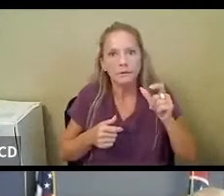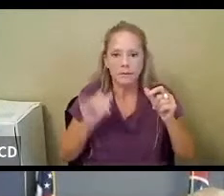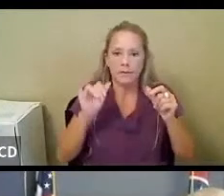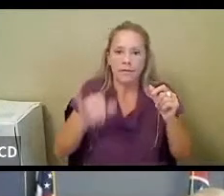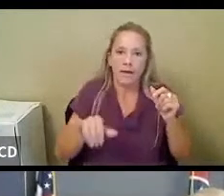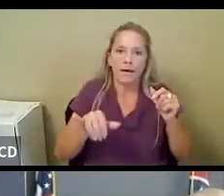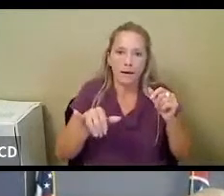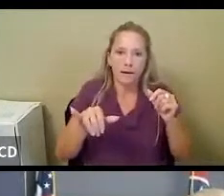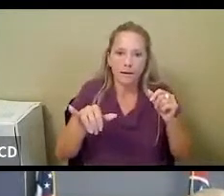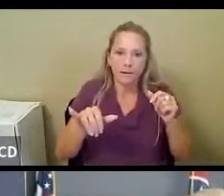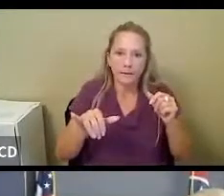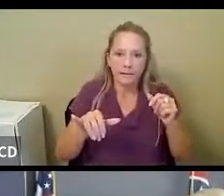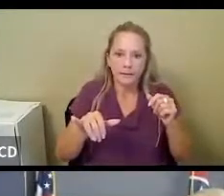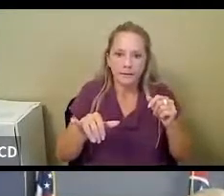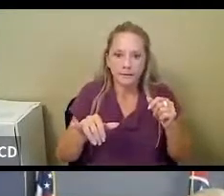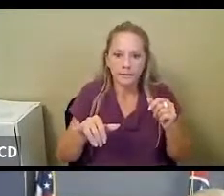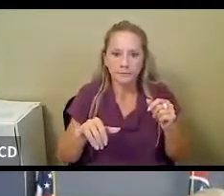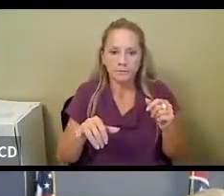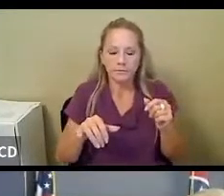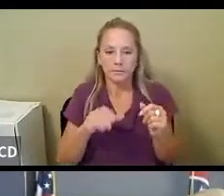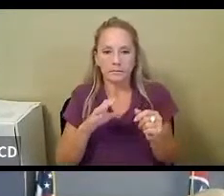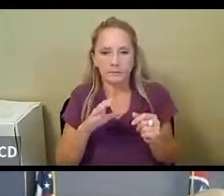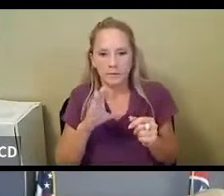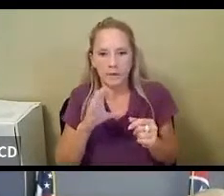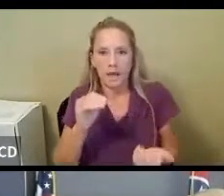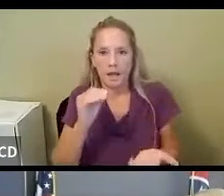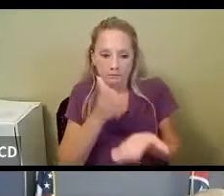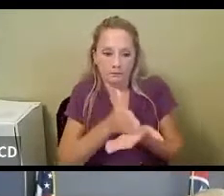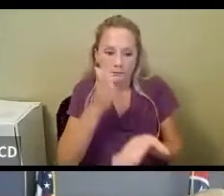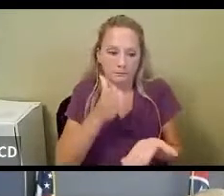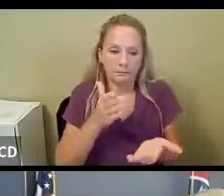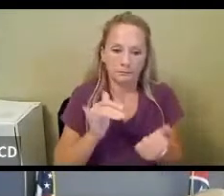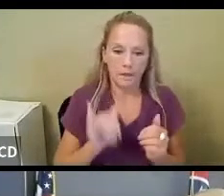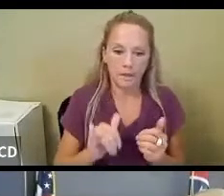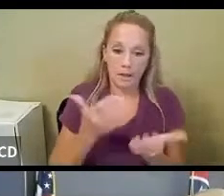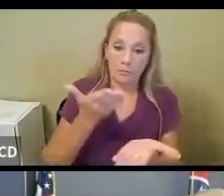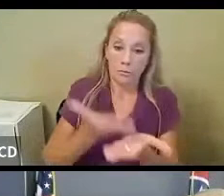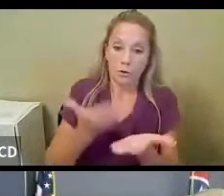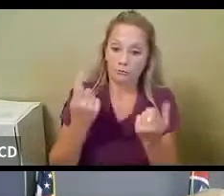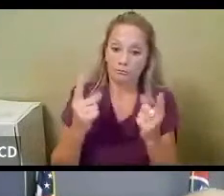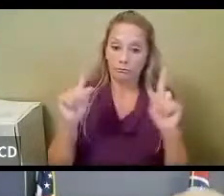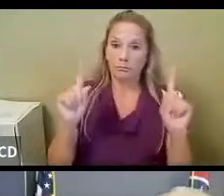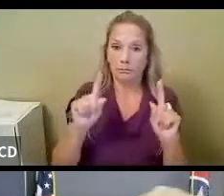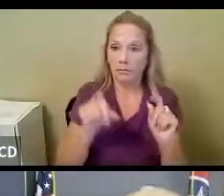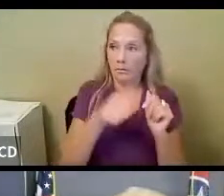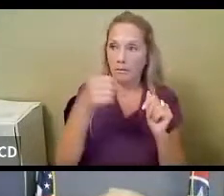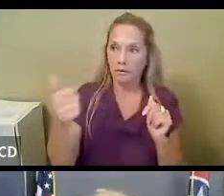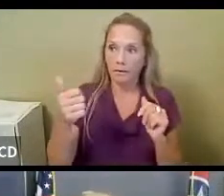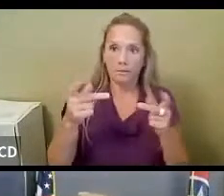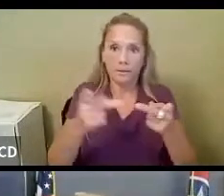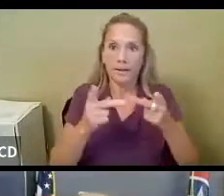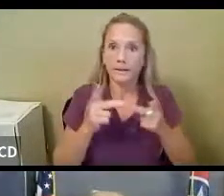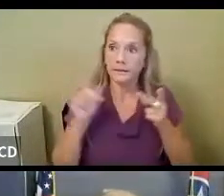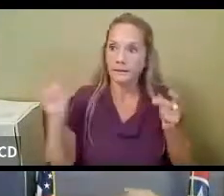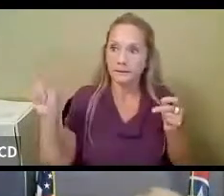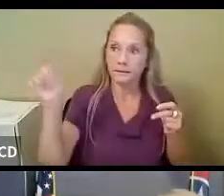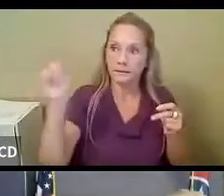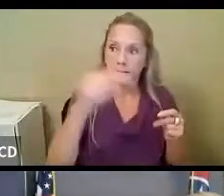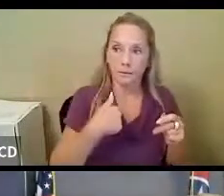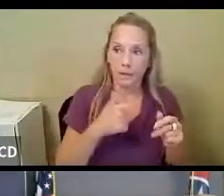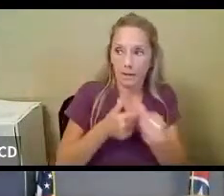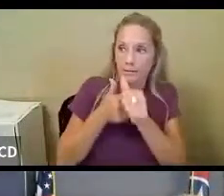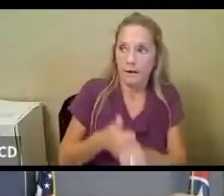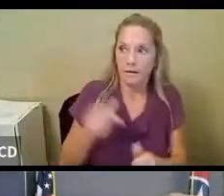proven effective in other communities in reducing COVID cases. So that we're kind of basing it on that.